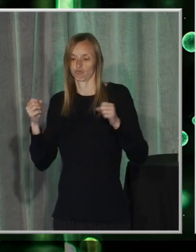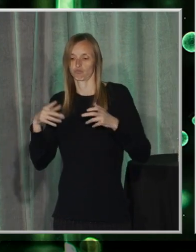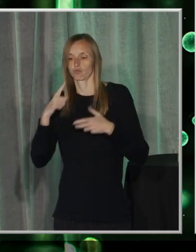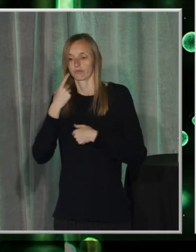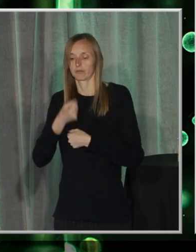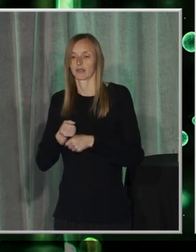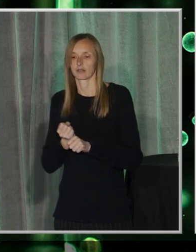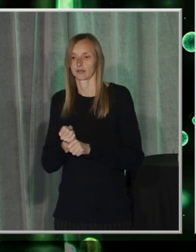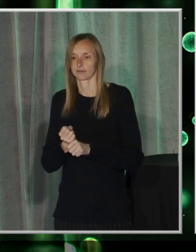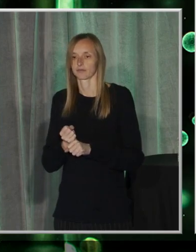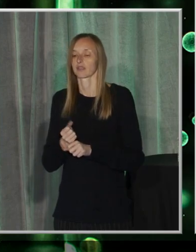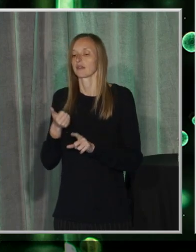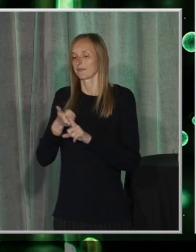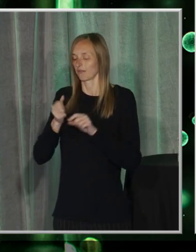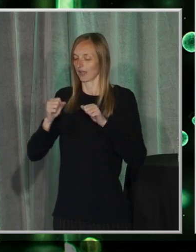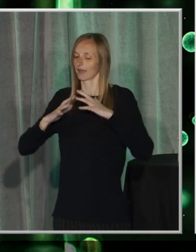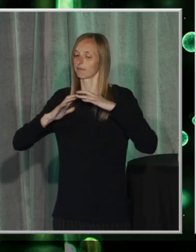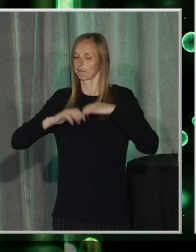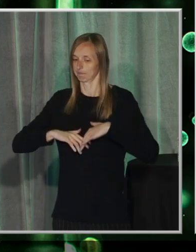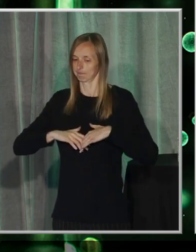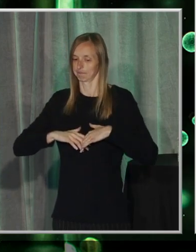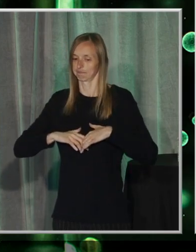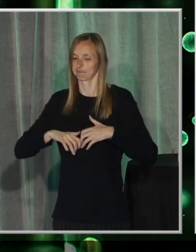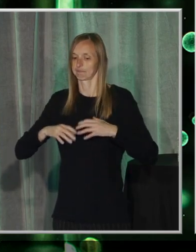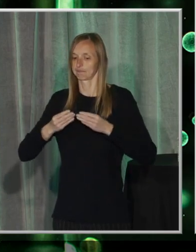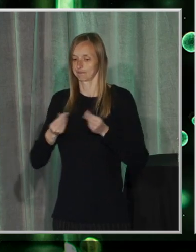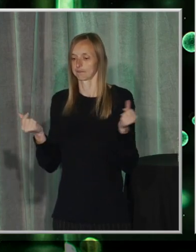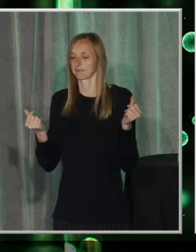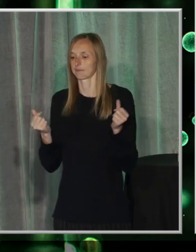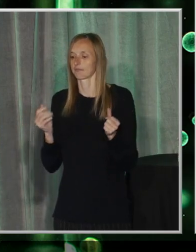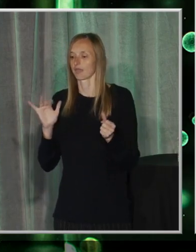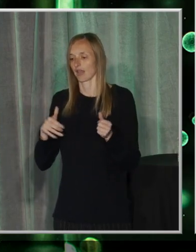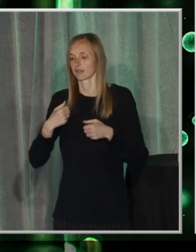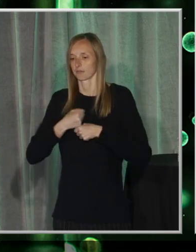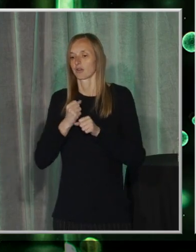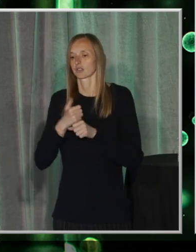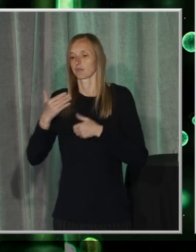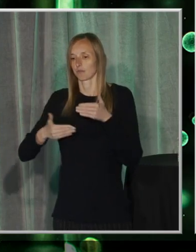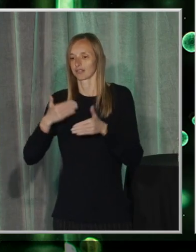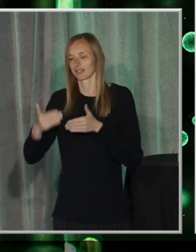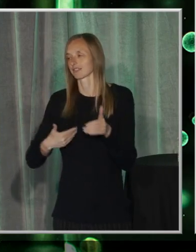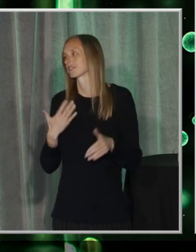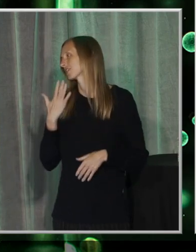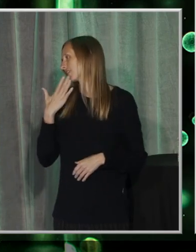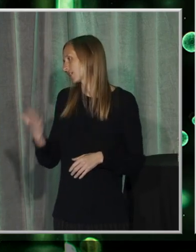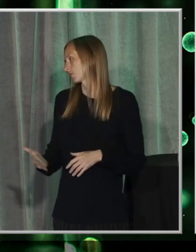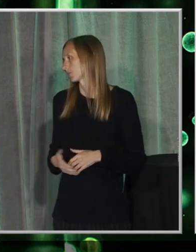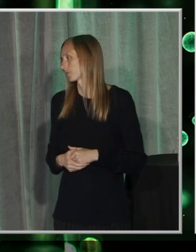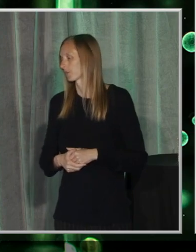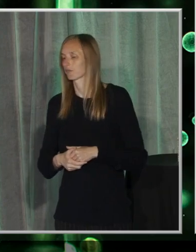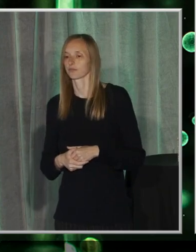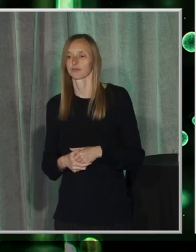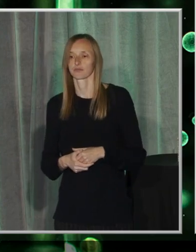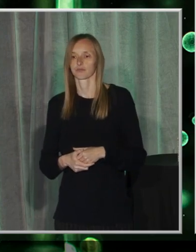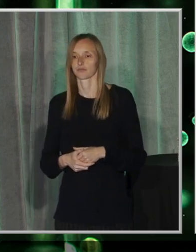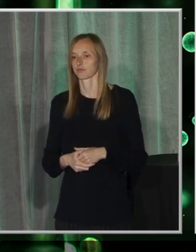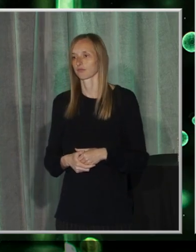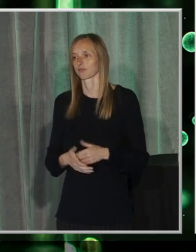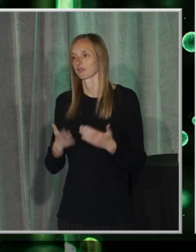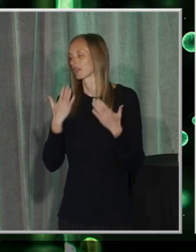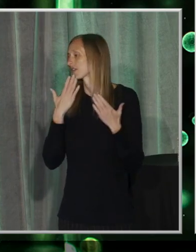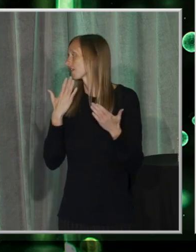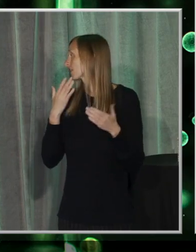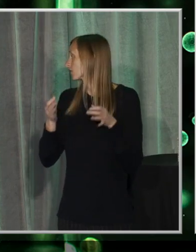are even biodegradable. So that's actually our production process. Okay, thank you. Thank you,